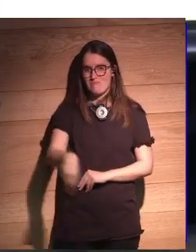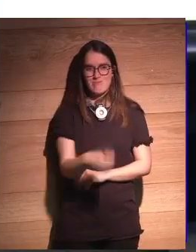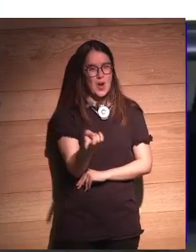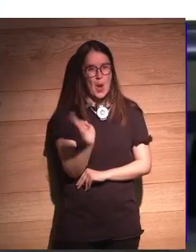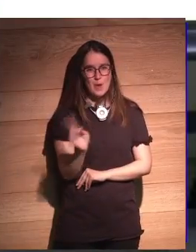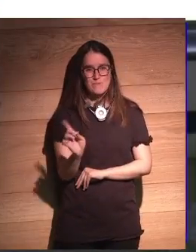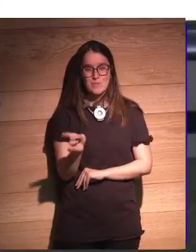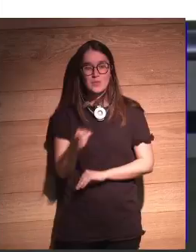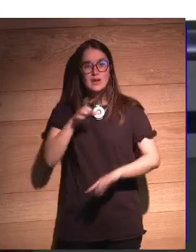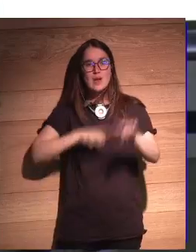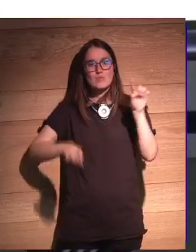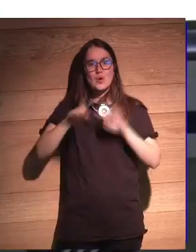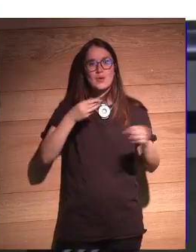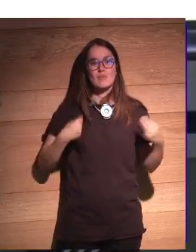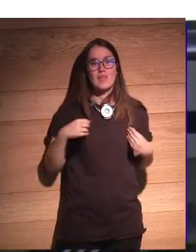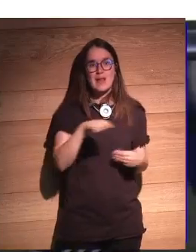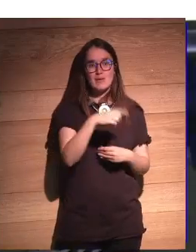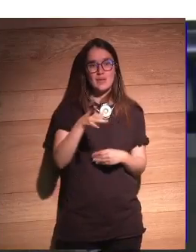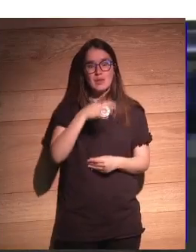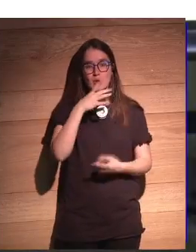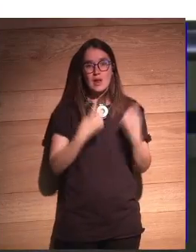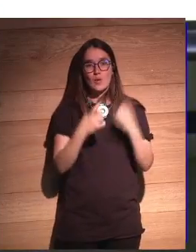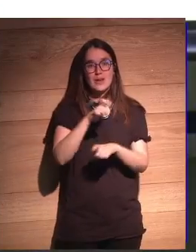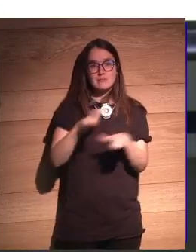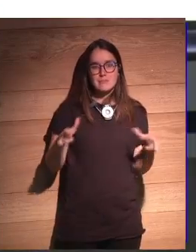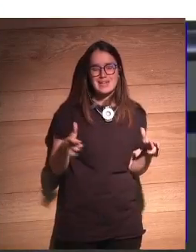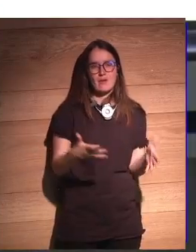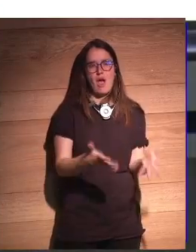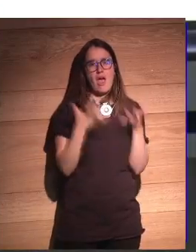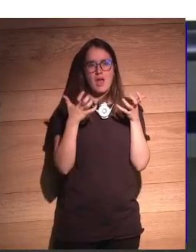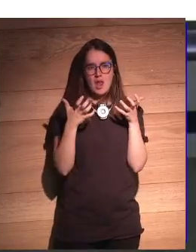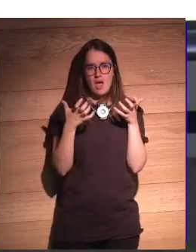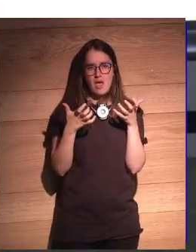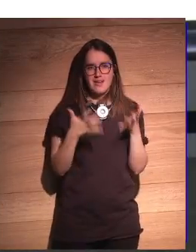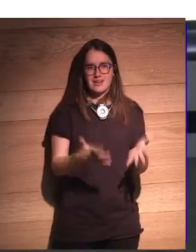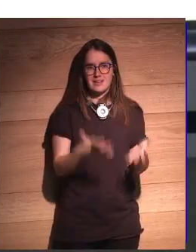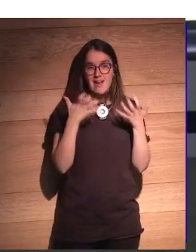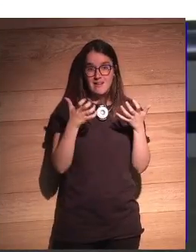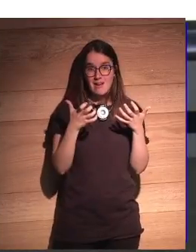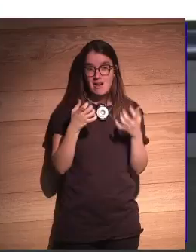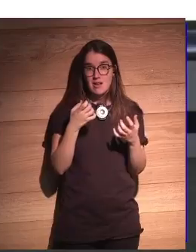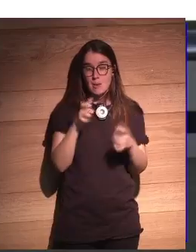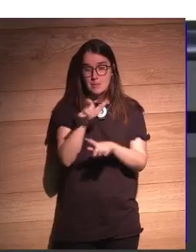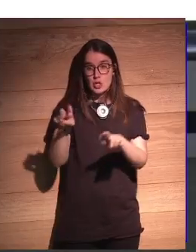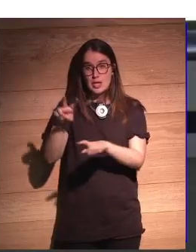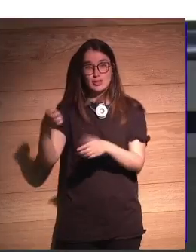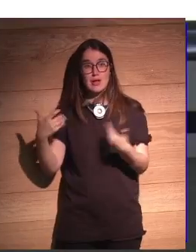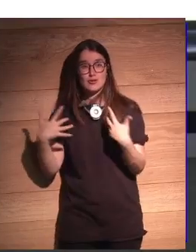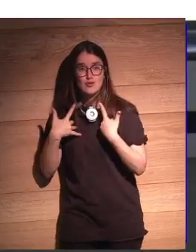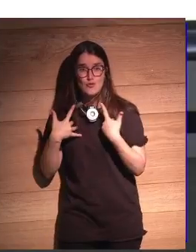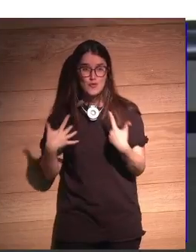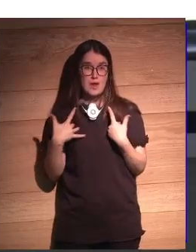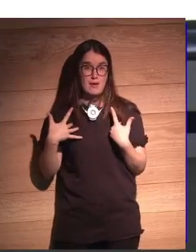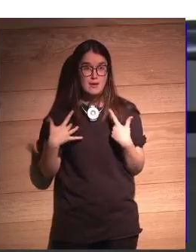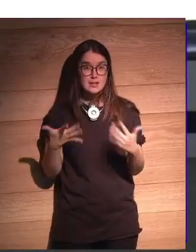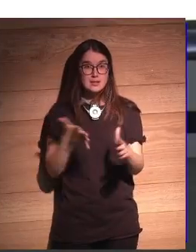benefiting from it, while others are suffering. So housing will always be political. The idea is not to sort of get politics out